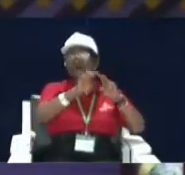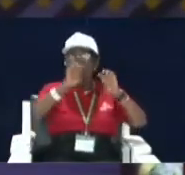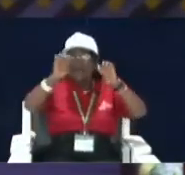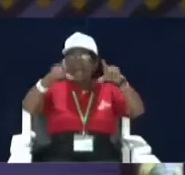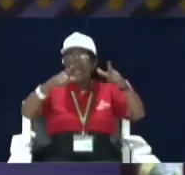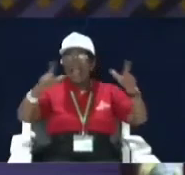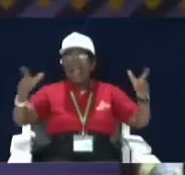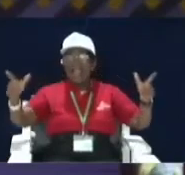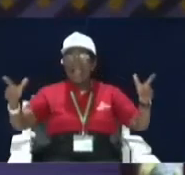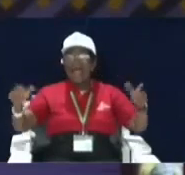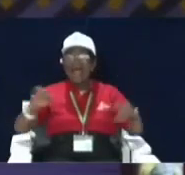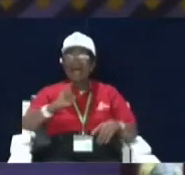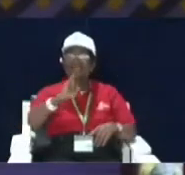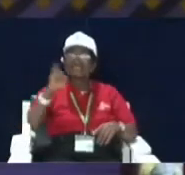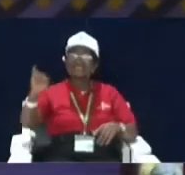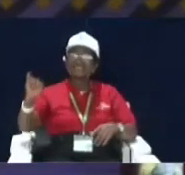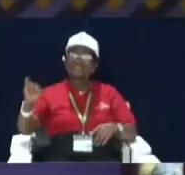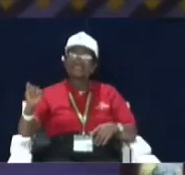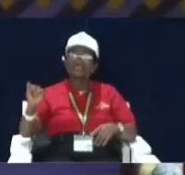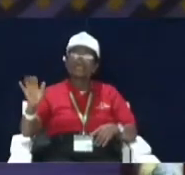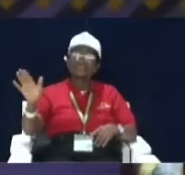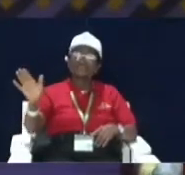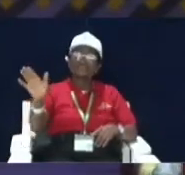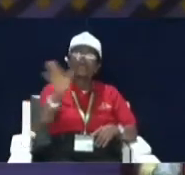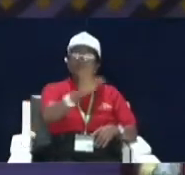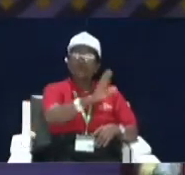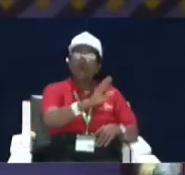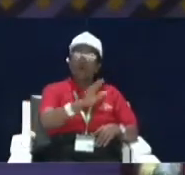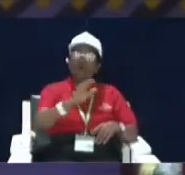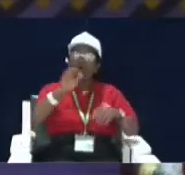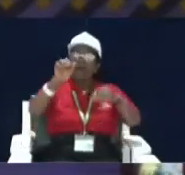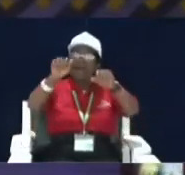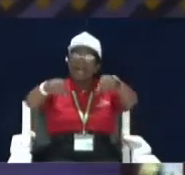enlarging your capacity to rejoice.